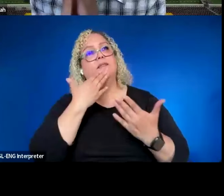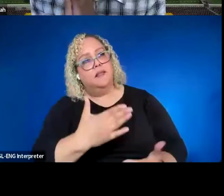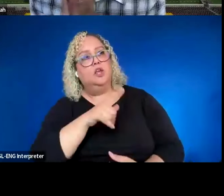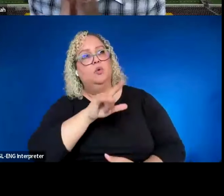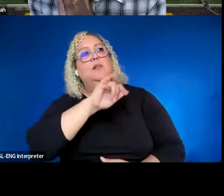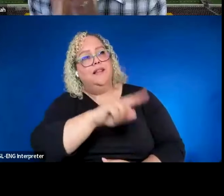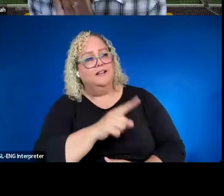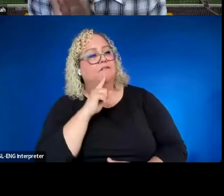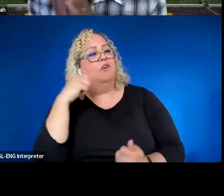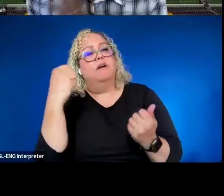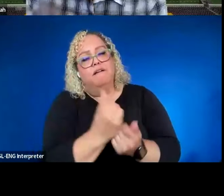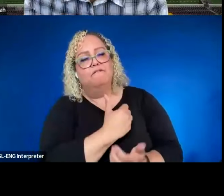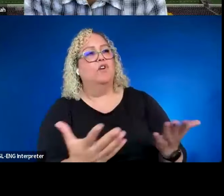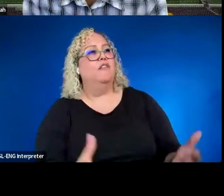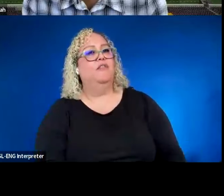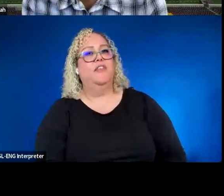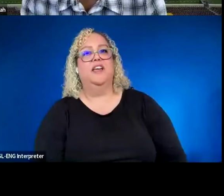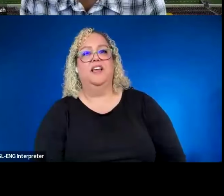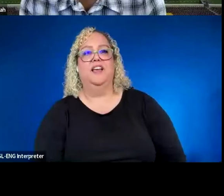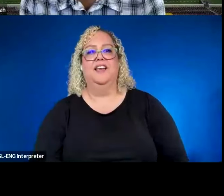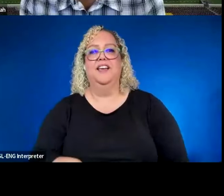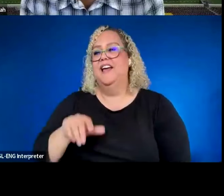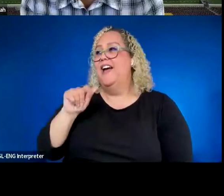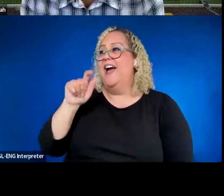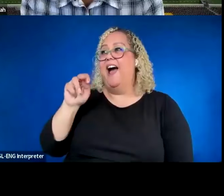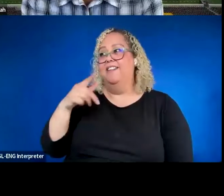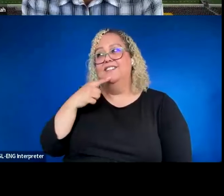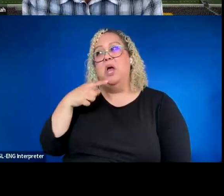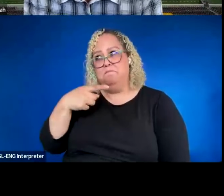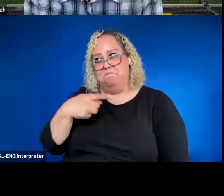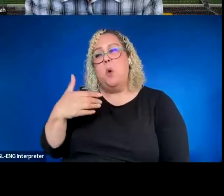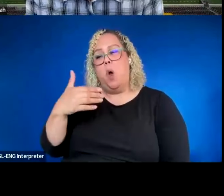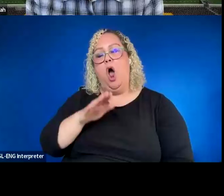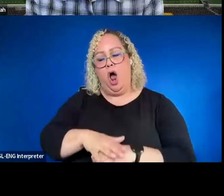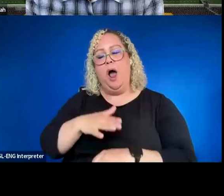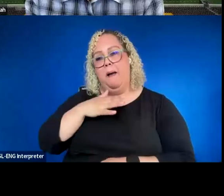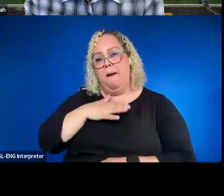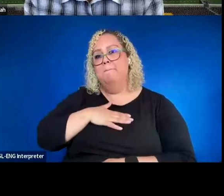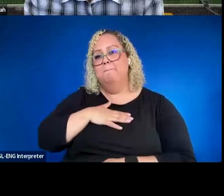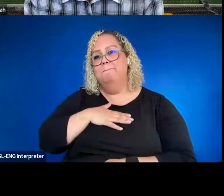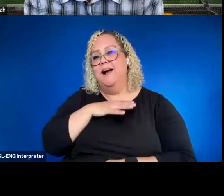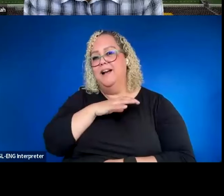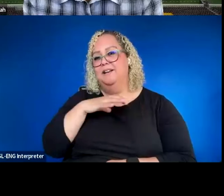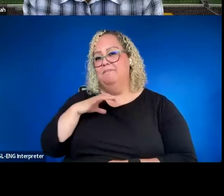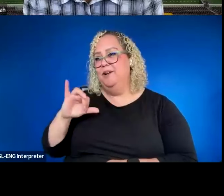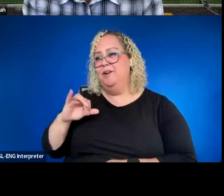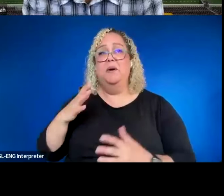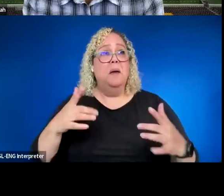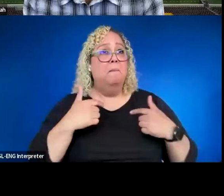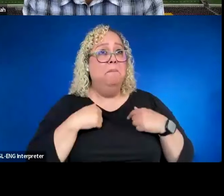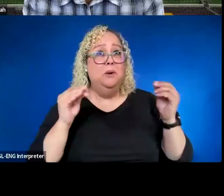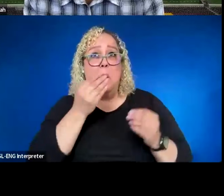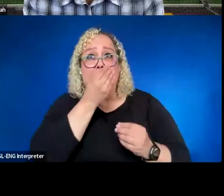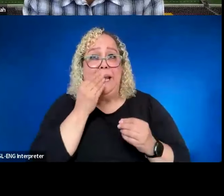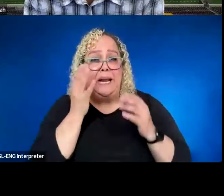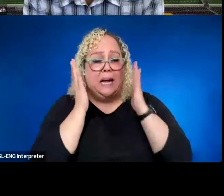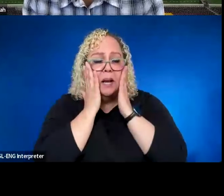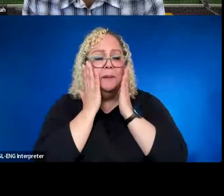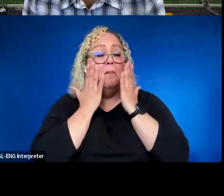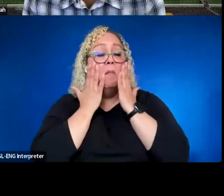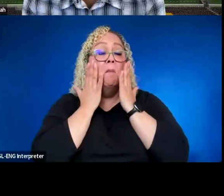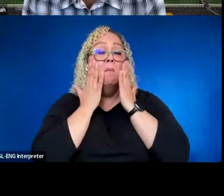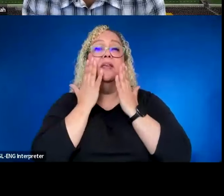Dr. Heitman was on my committee too. Yeah, I'm without my Kleenex. Thank you very much. All right,